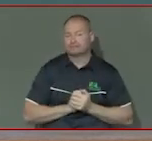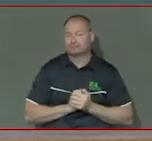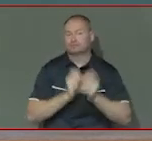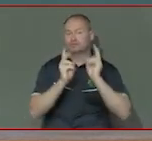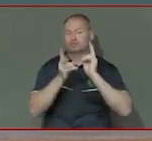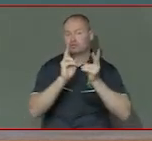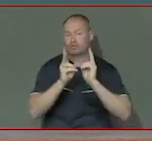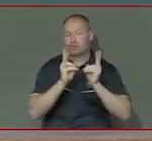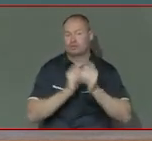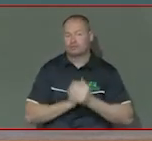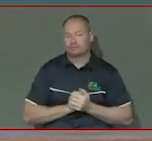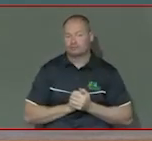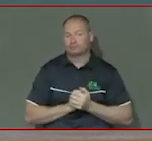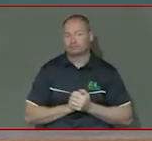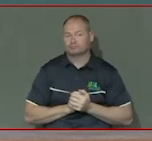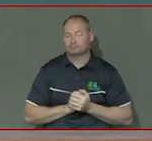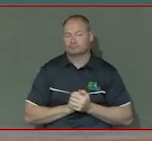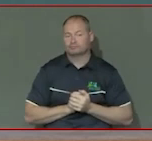12,